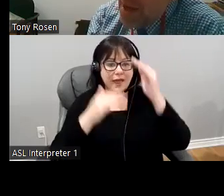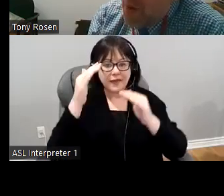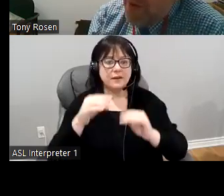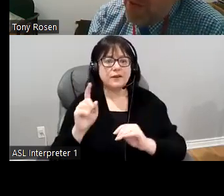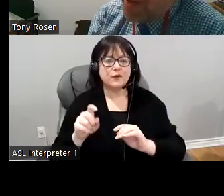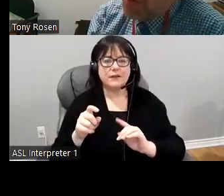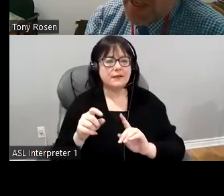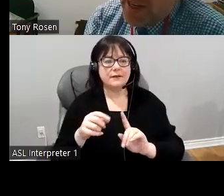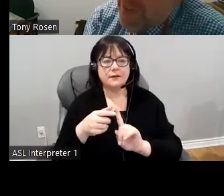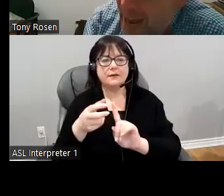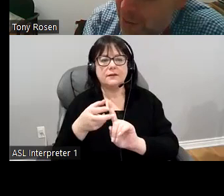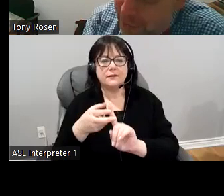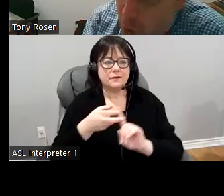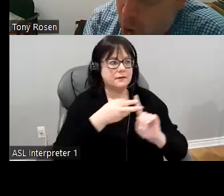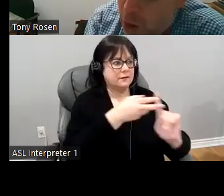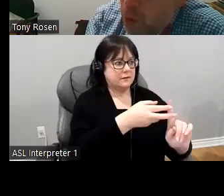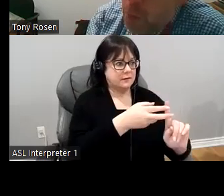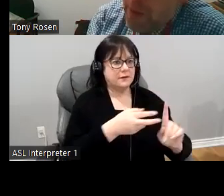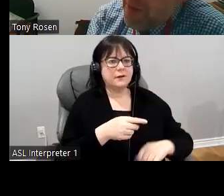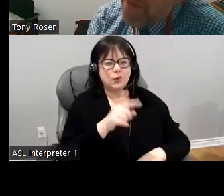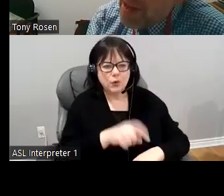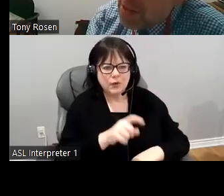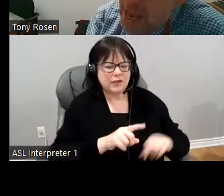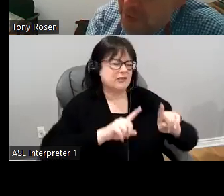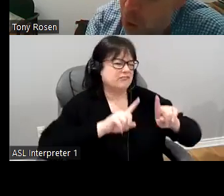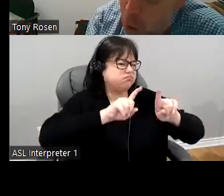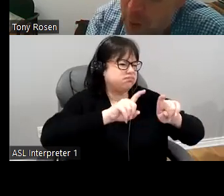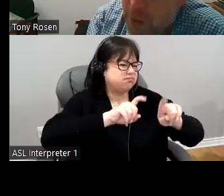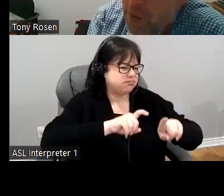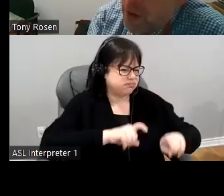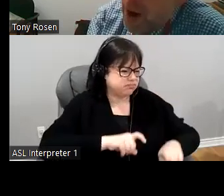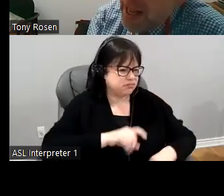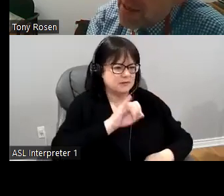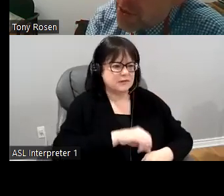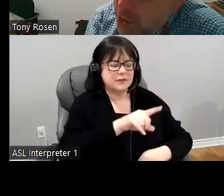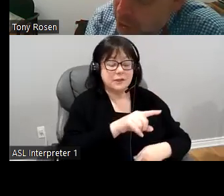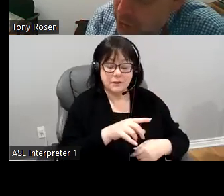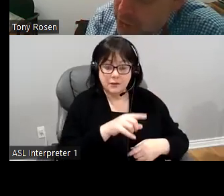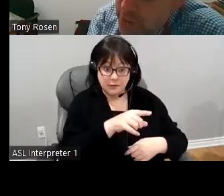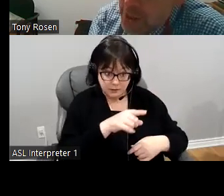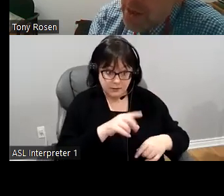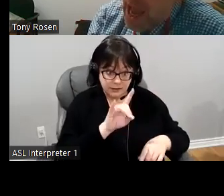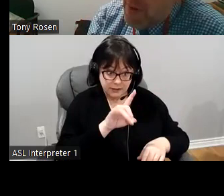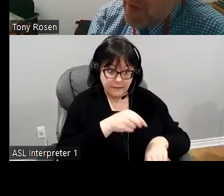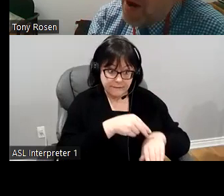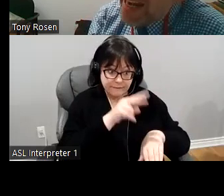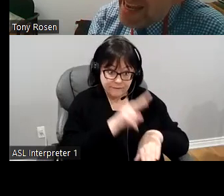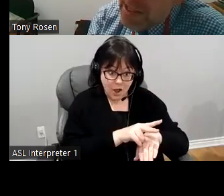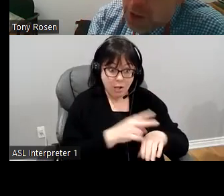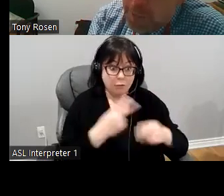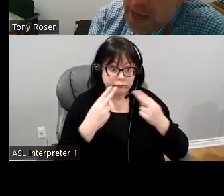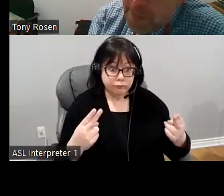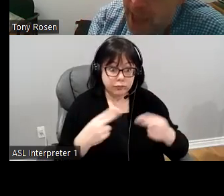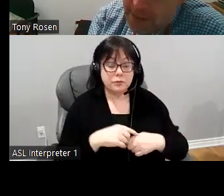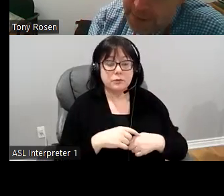see whether this was in fact a fall or whether they feel safe at home and whether there are any concerns and whether their